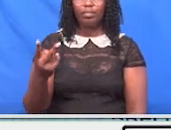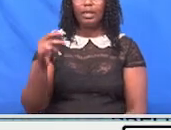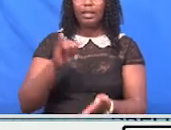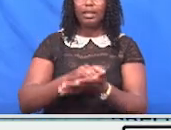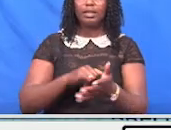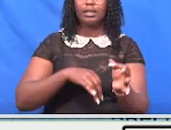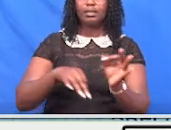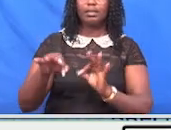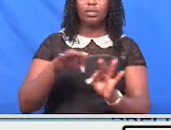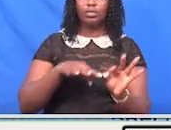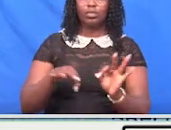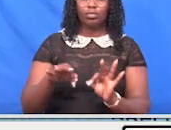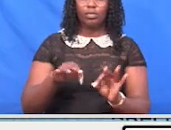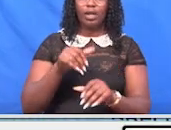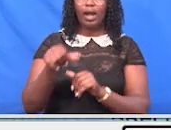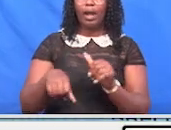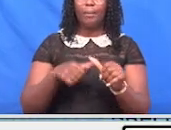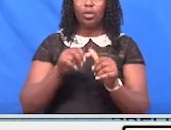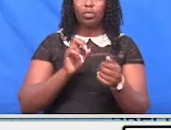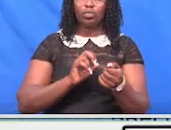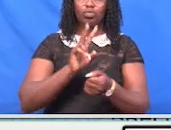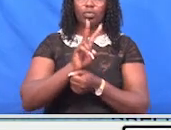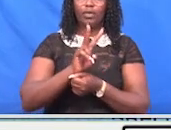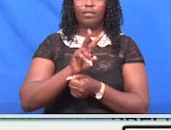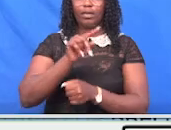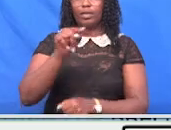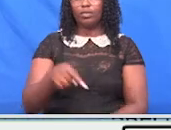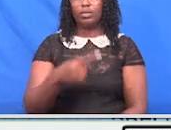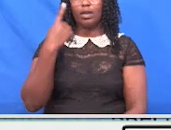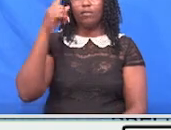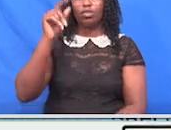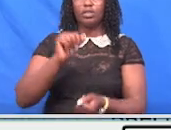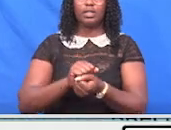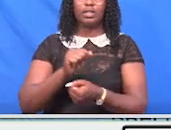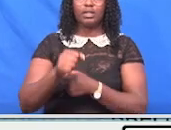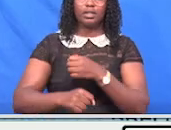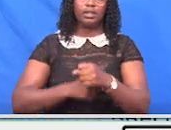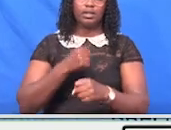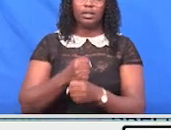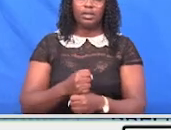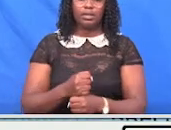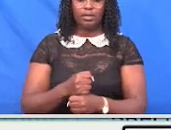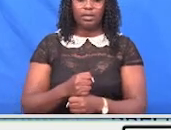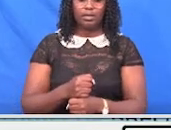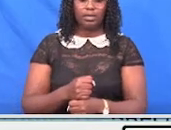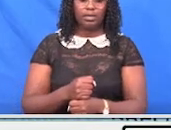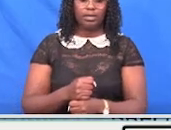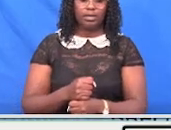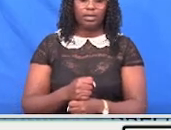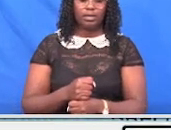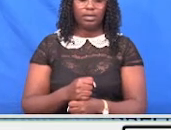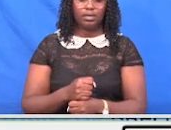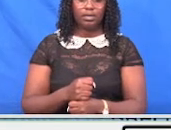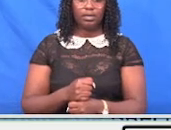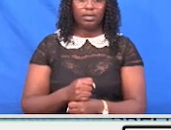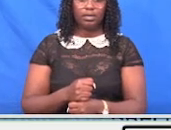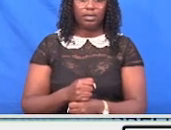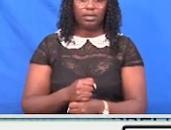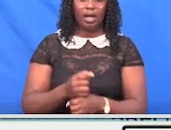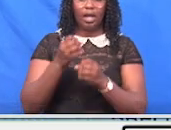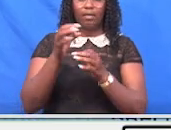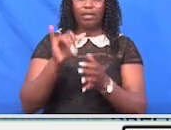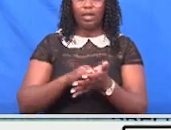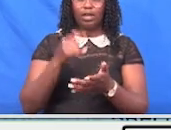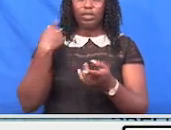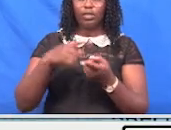that you have about 12,000 for 10 years. So if you're to peradventure, you